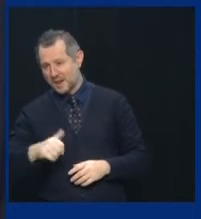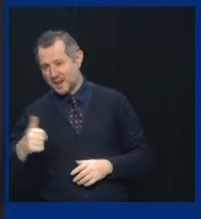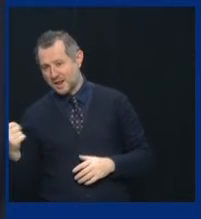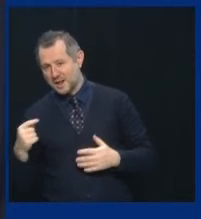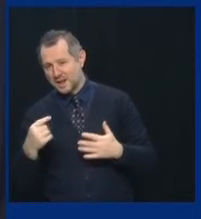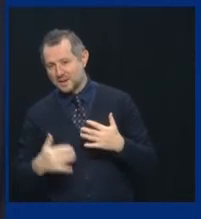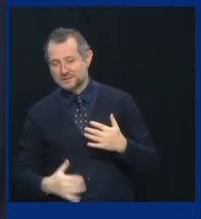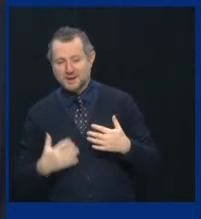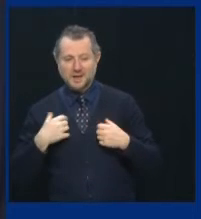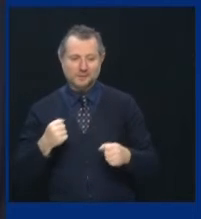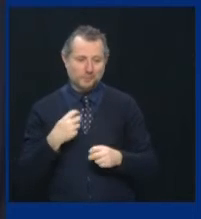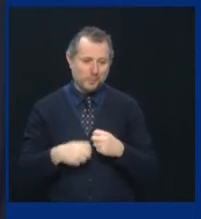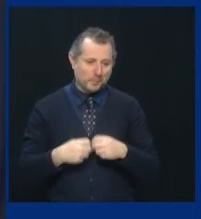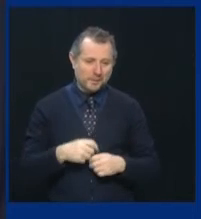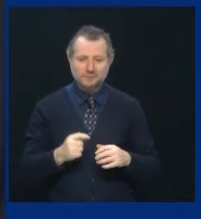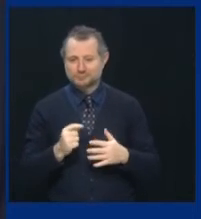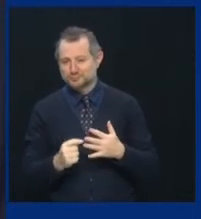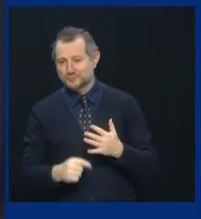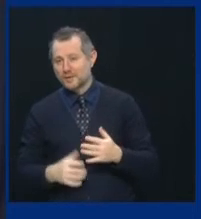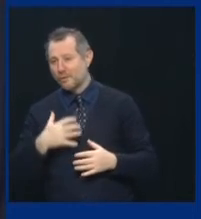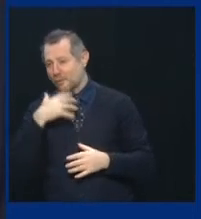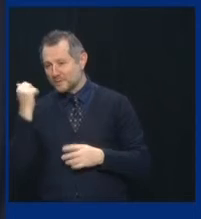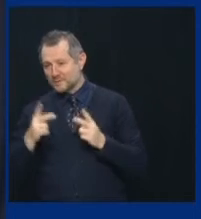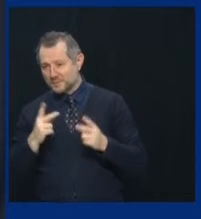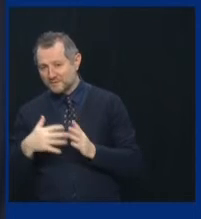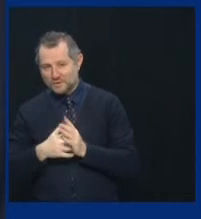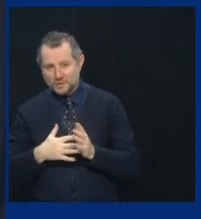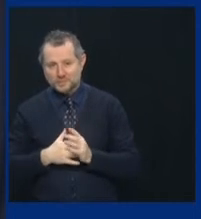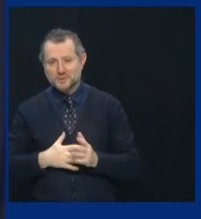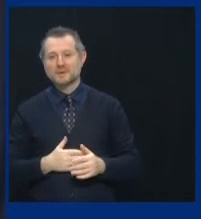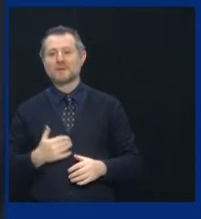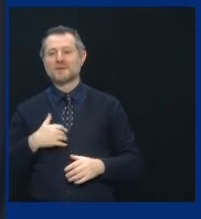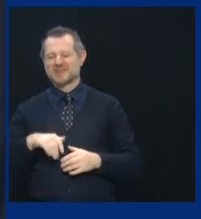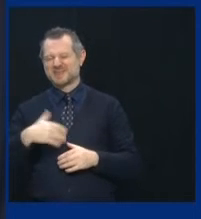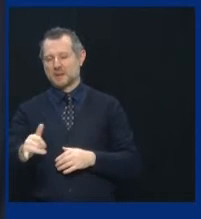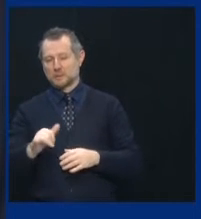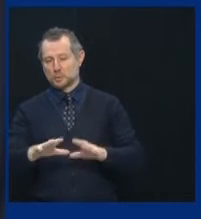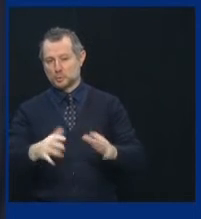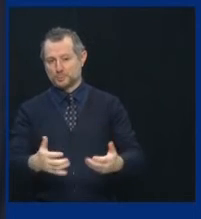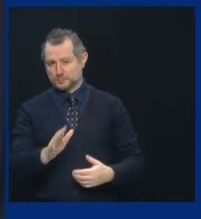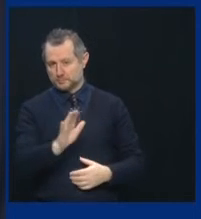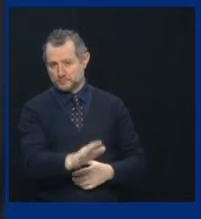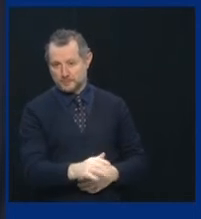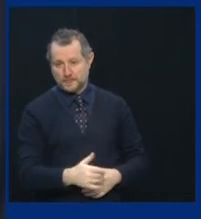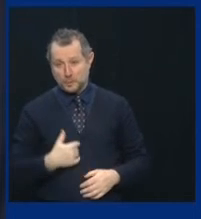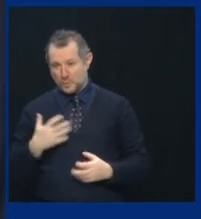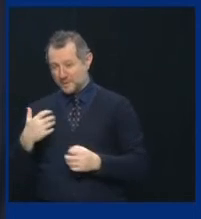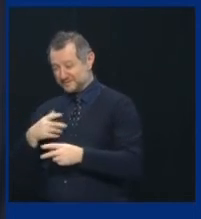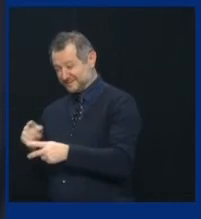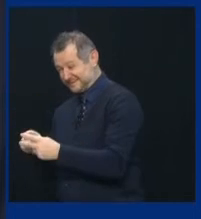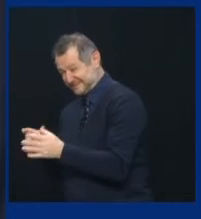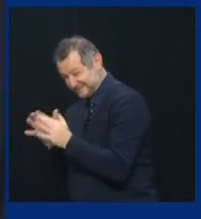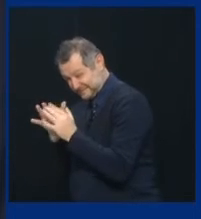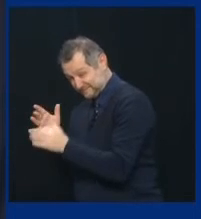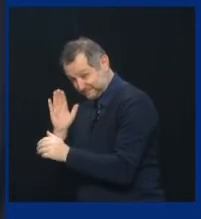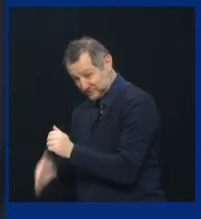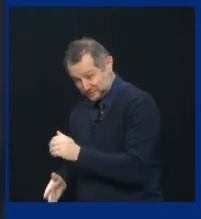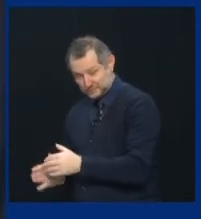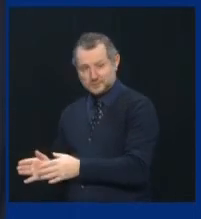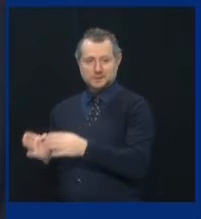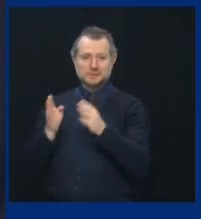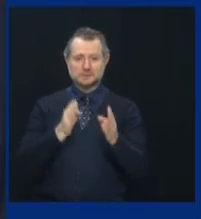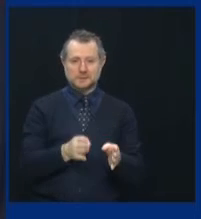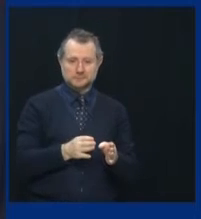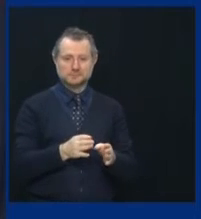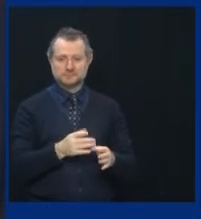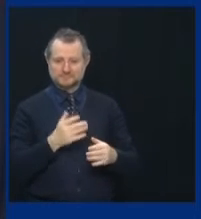comorbidities and older people who are most vulnerable. We have to get down that list to